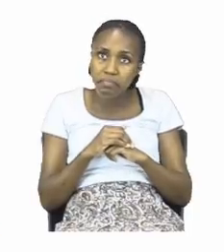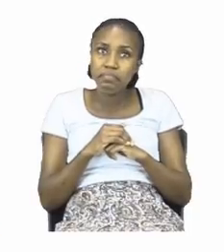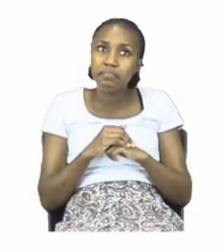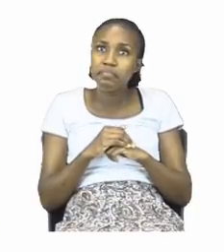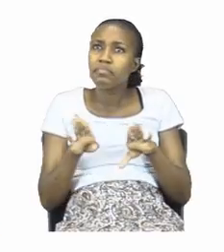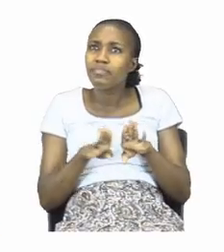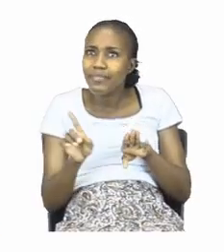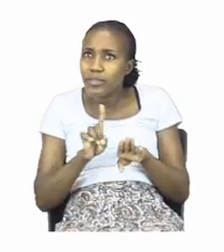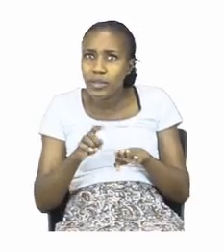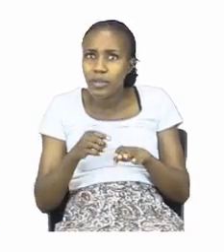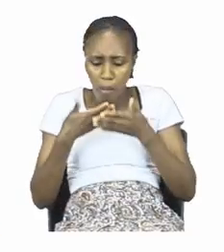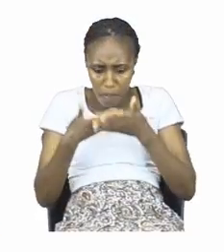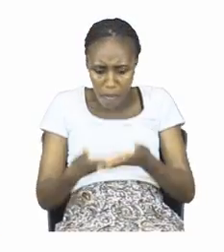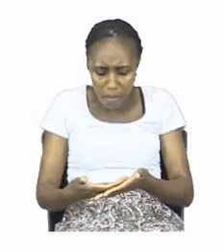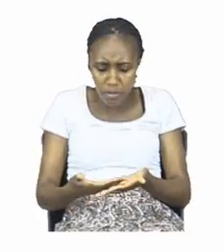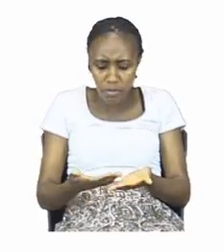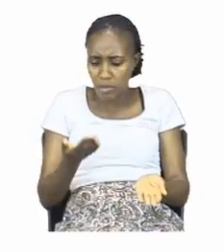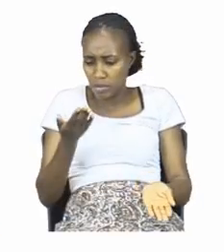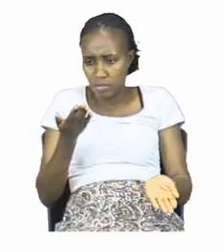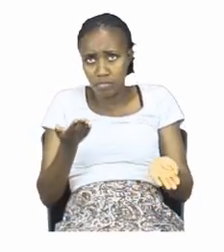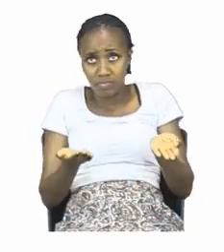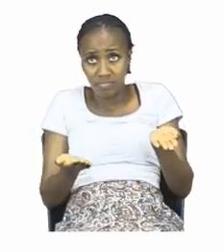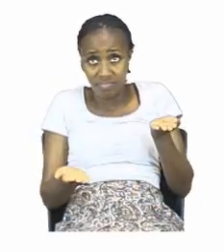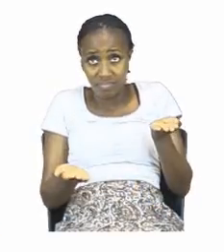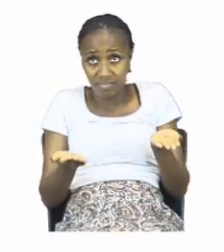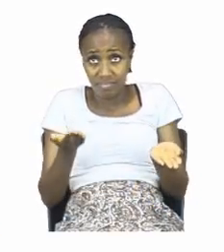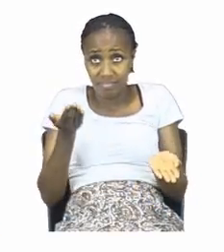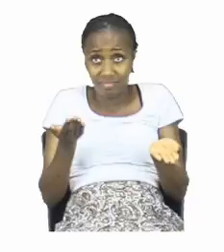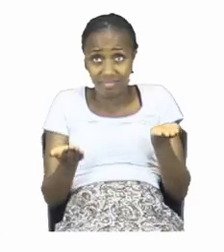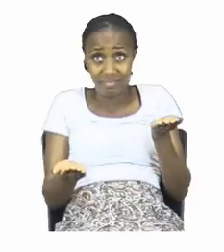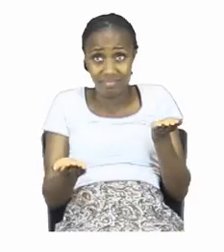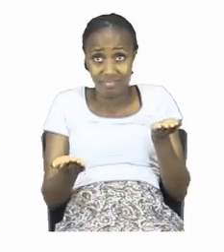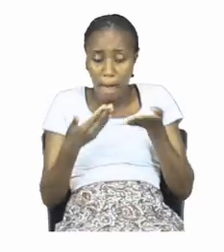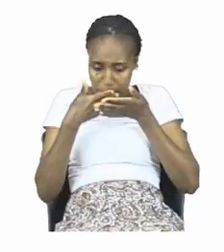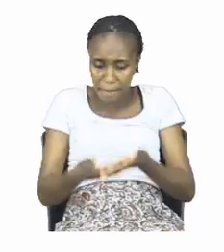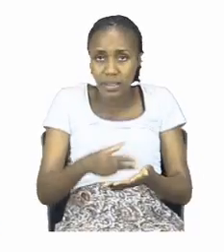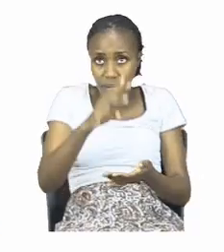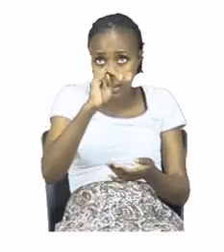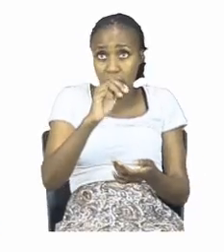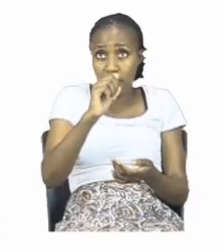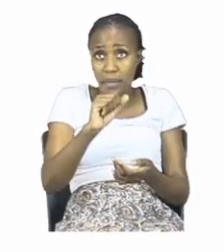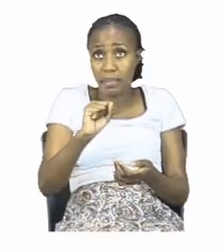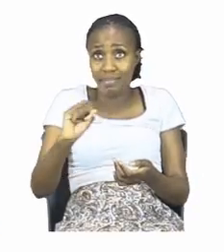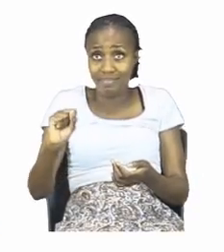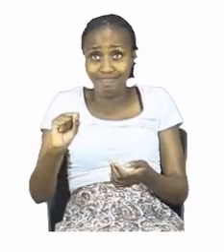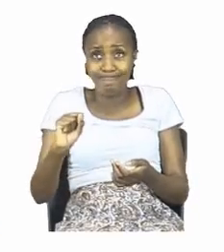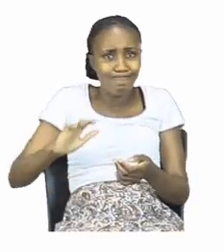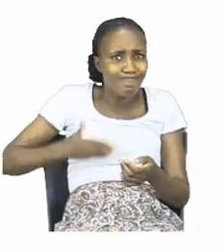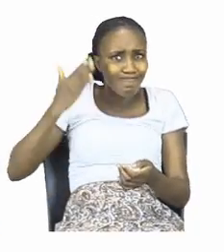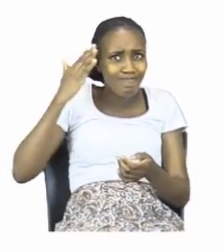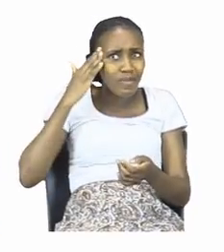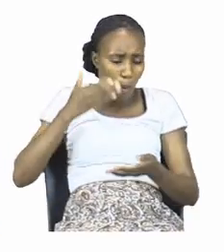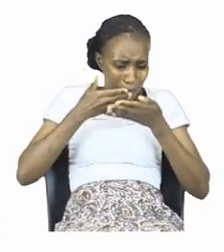doing measurement. Today, it is all about mass. We want to find out which one